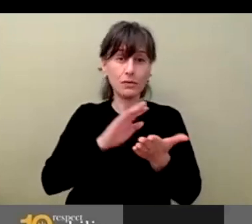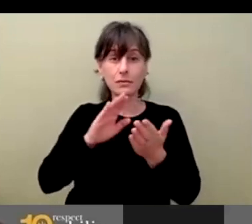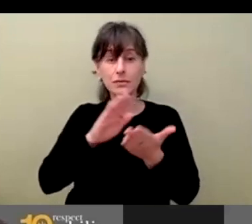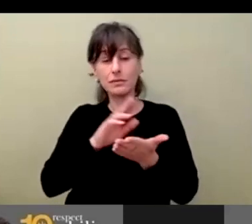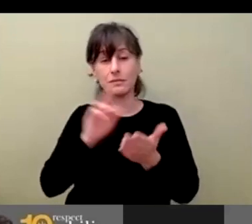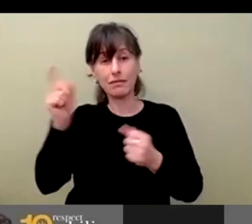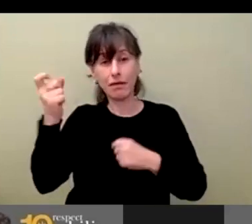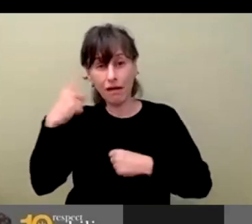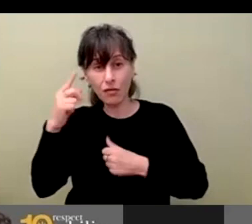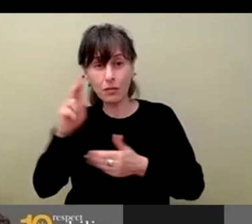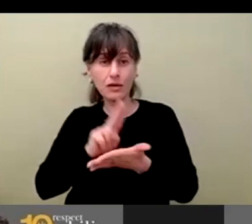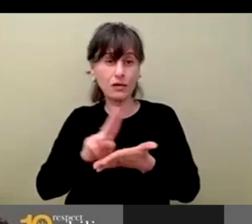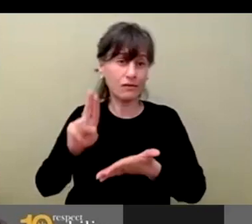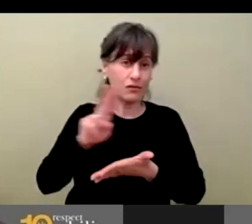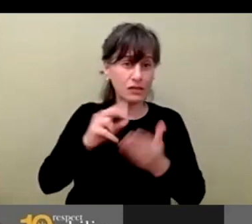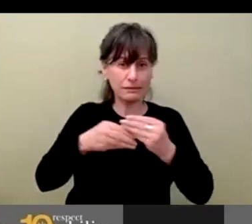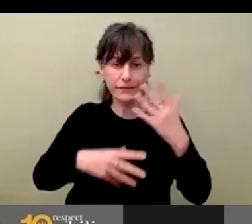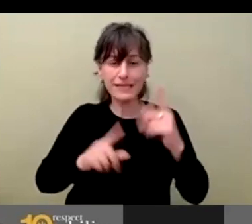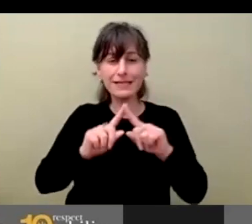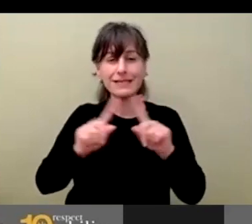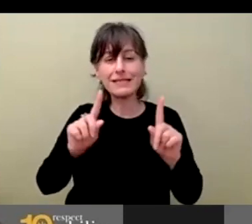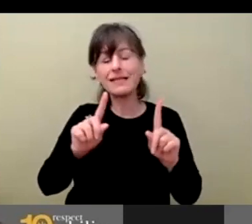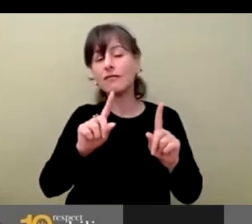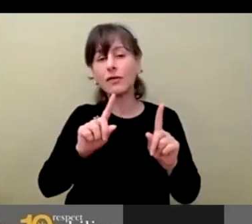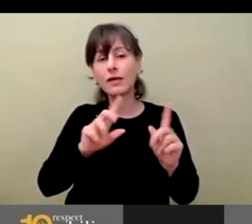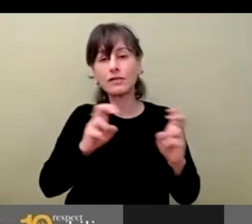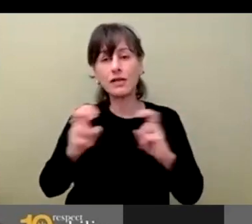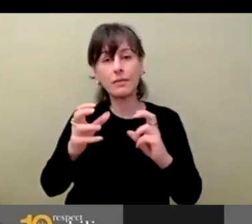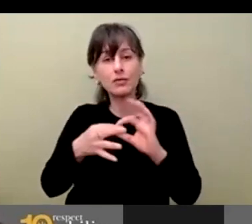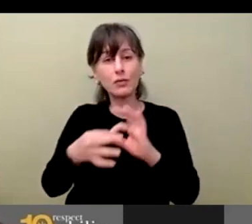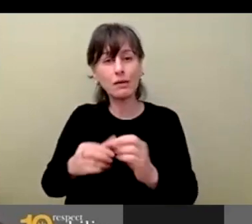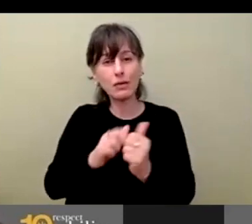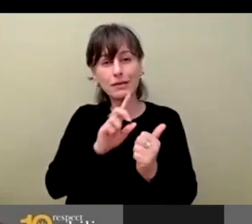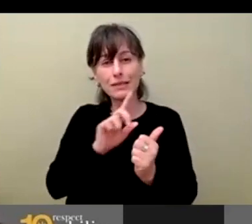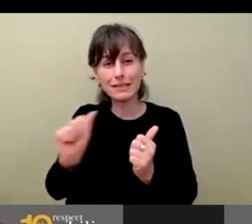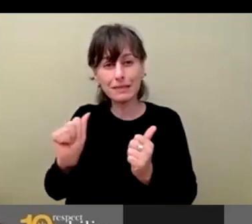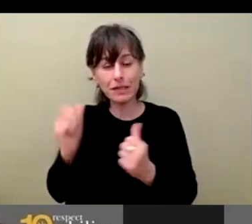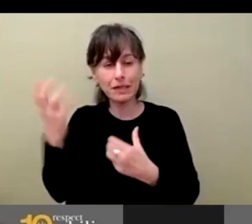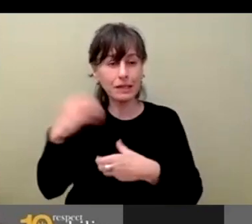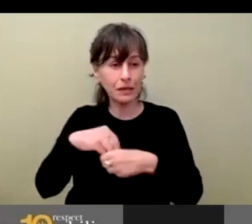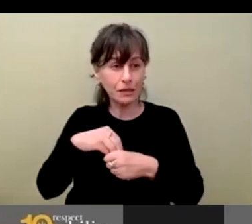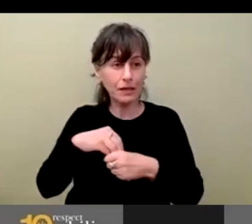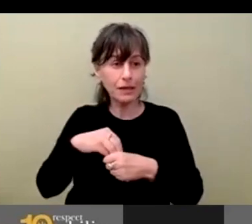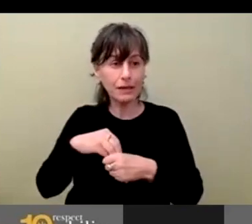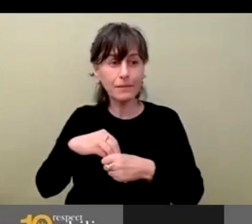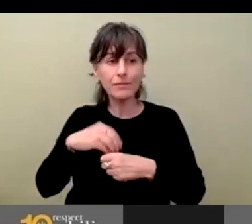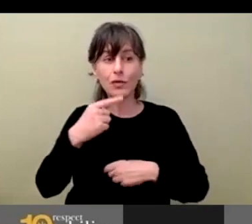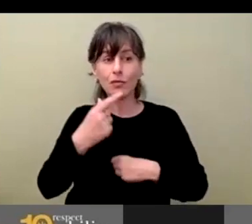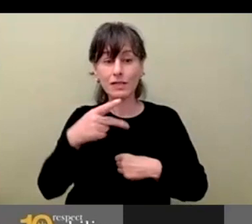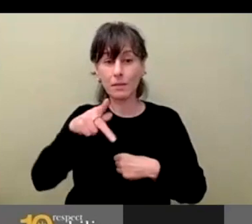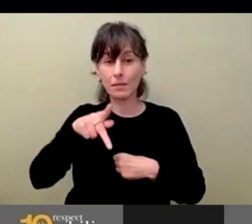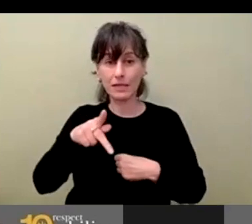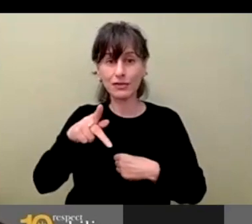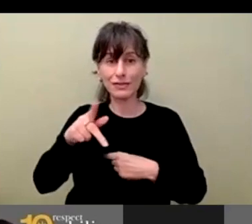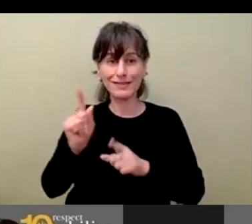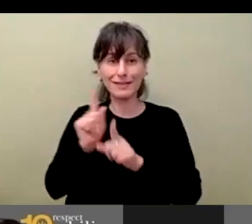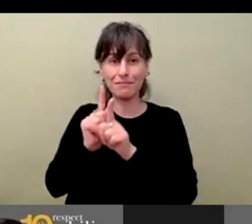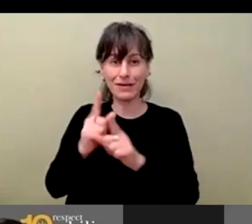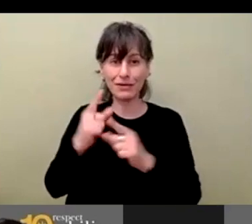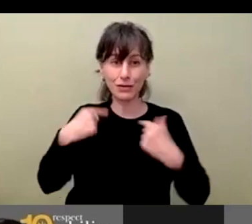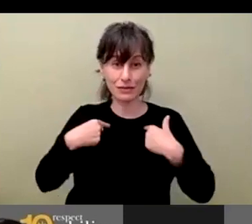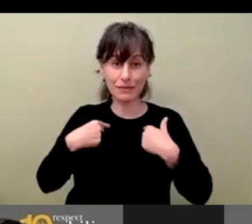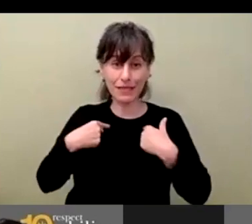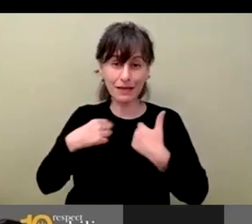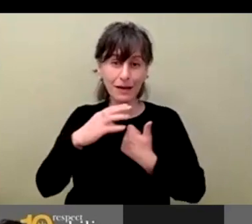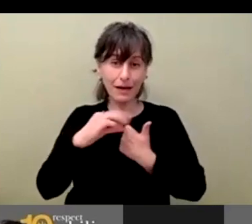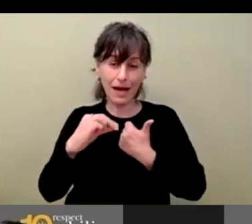administrations on all topics surrounding disability inclusion. Graciano mentors me in that work. And yeah, it's been a